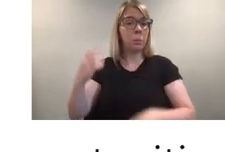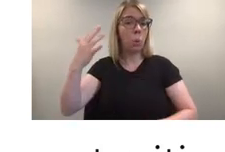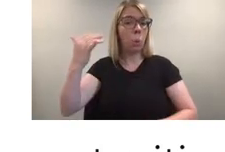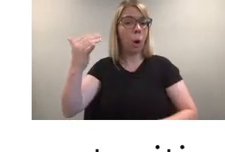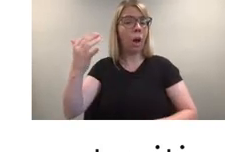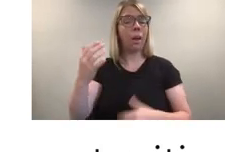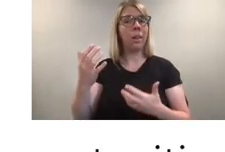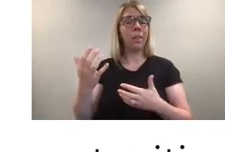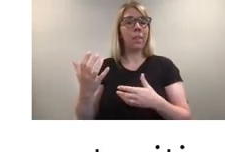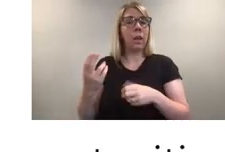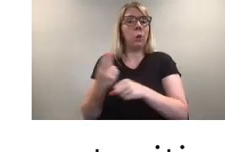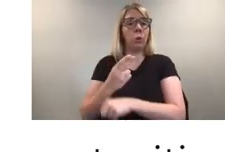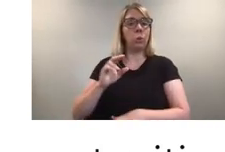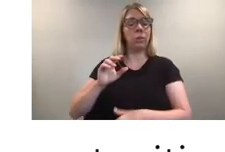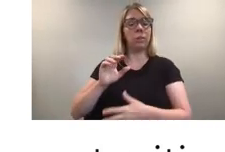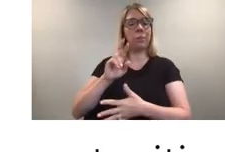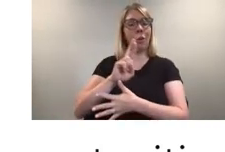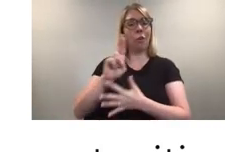5R activities.